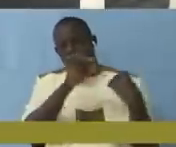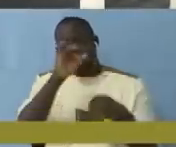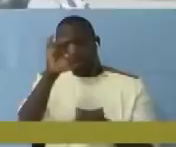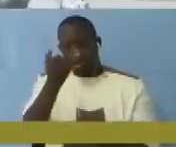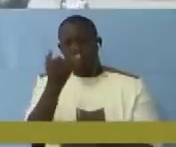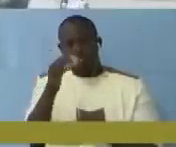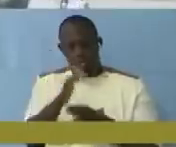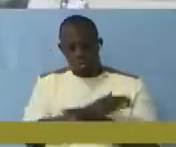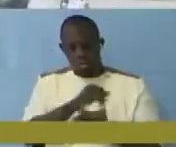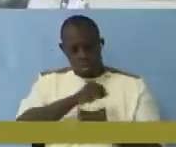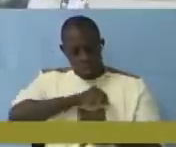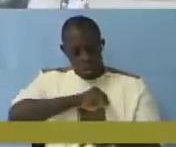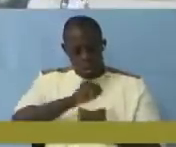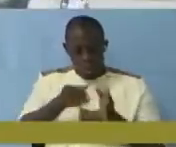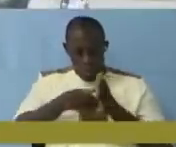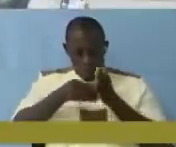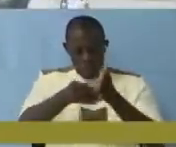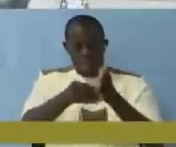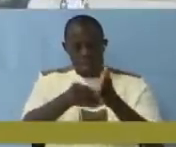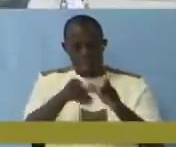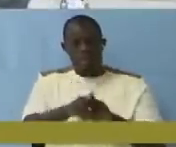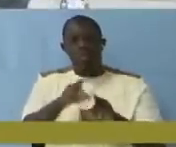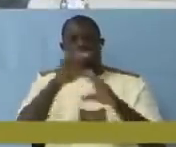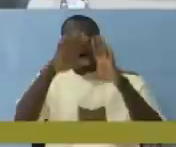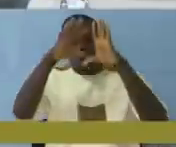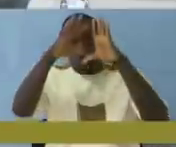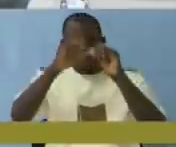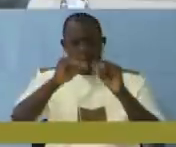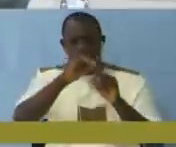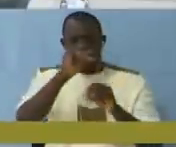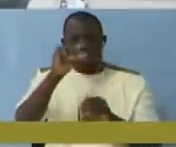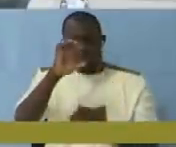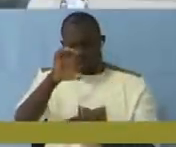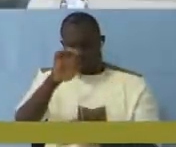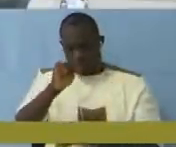He was head of counter-espionage at the time.